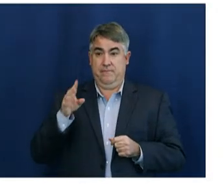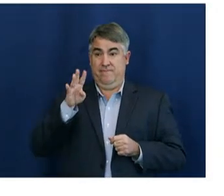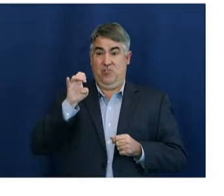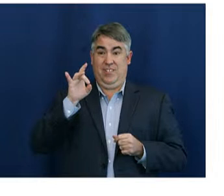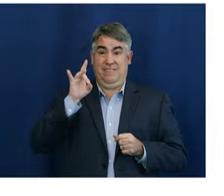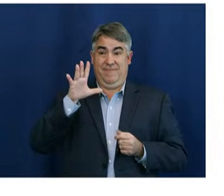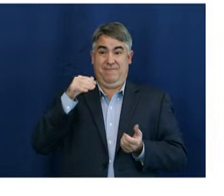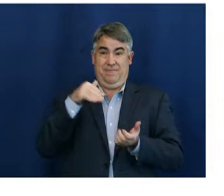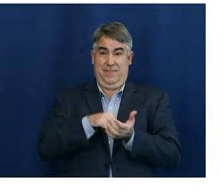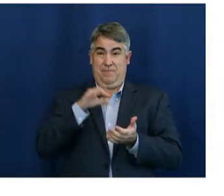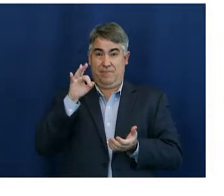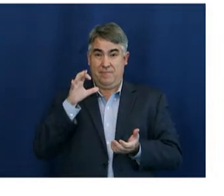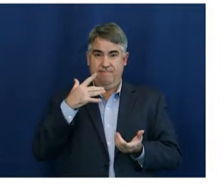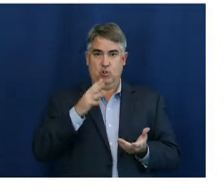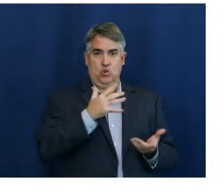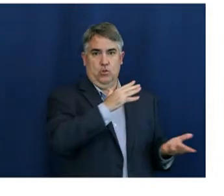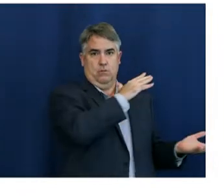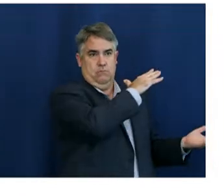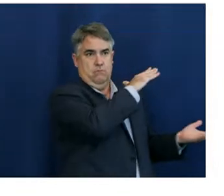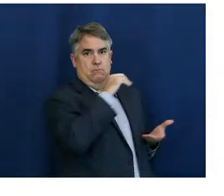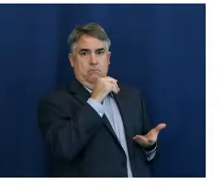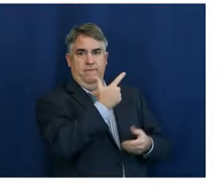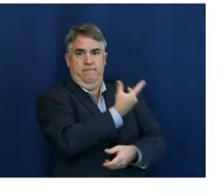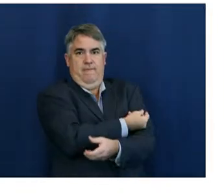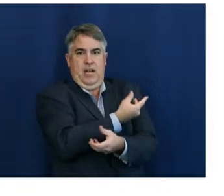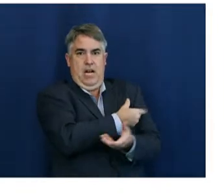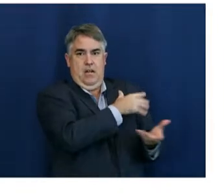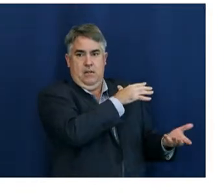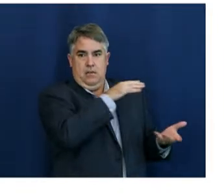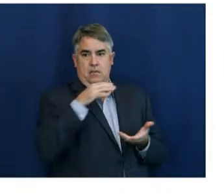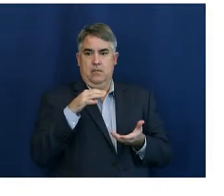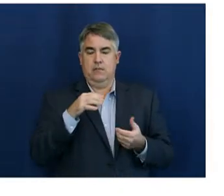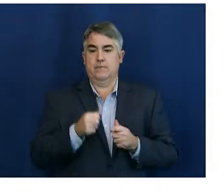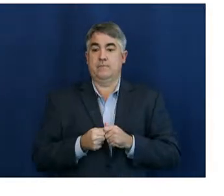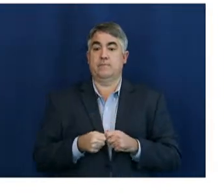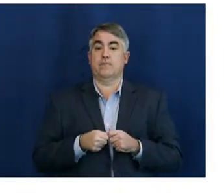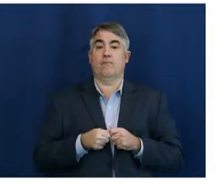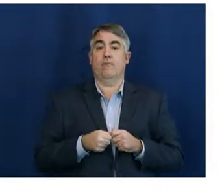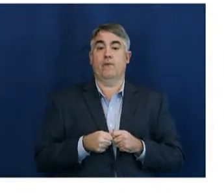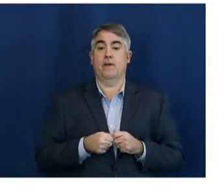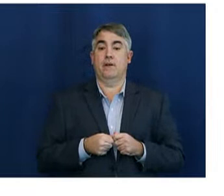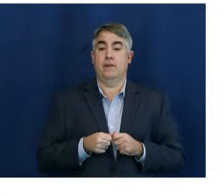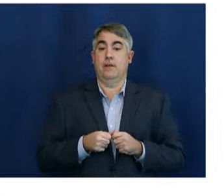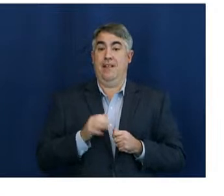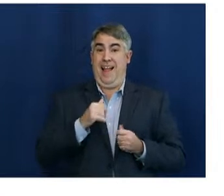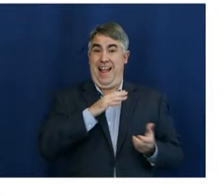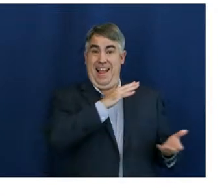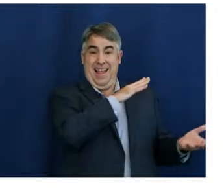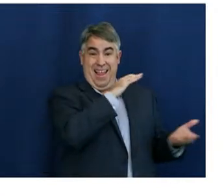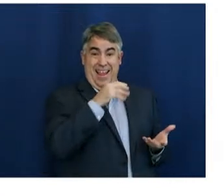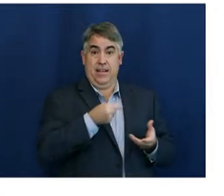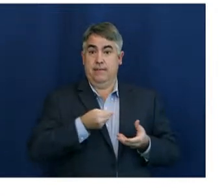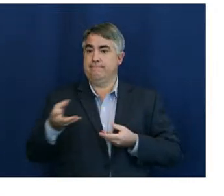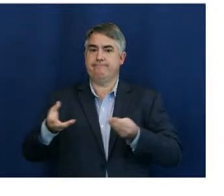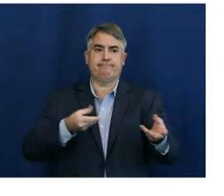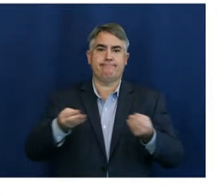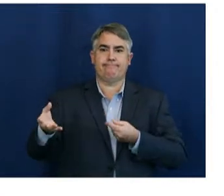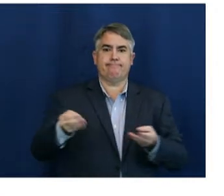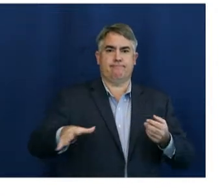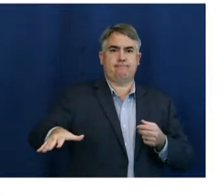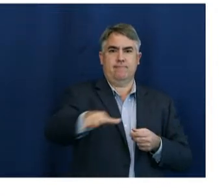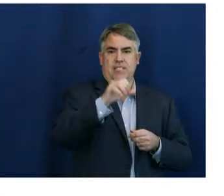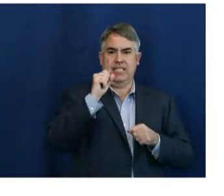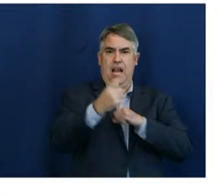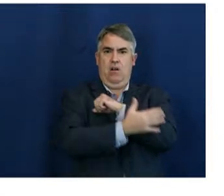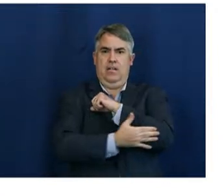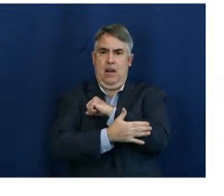485,900 is total doses shipped to the region. Again, this includes doses shipped to multiple entities across our region. And